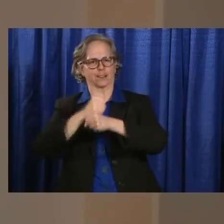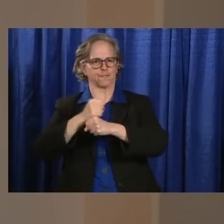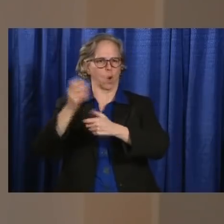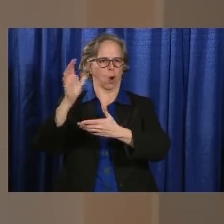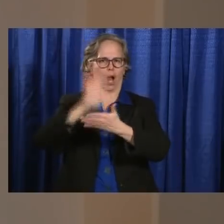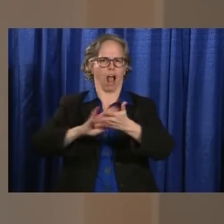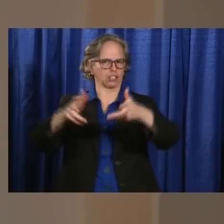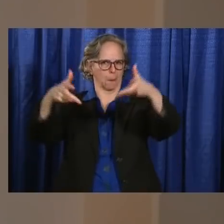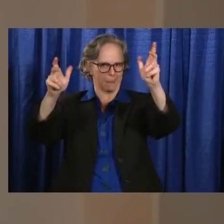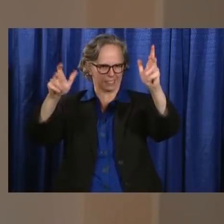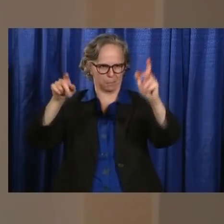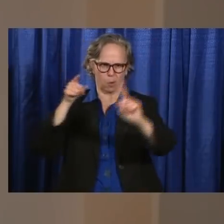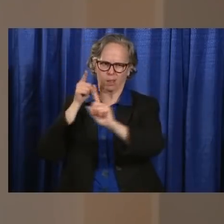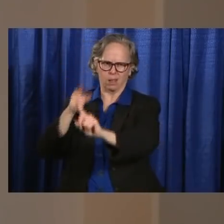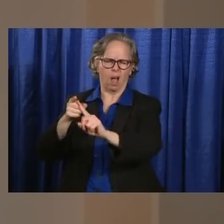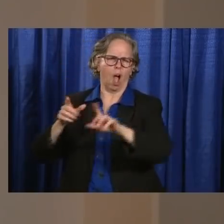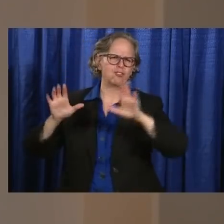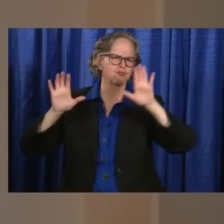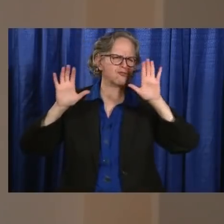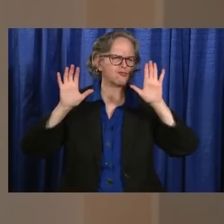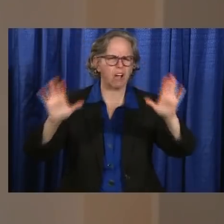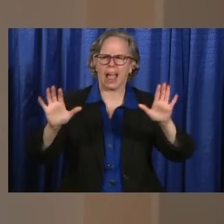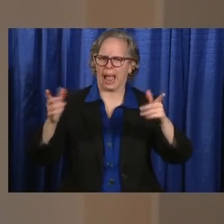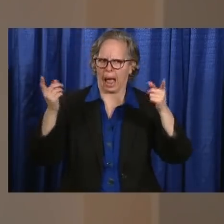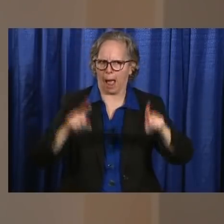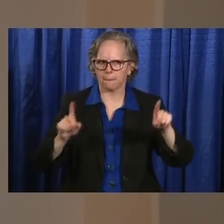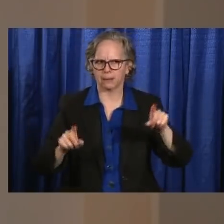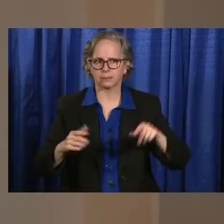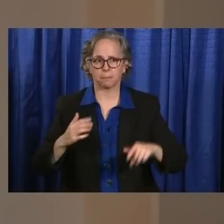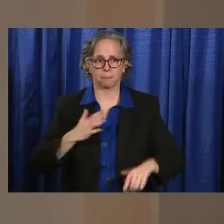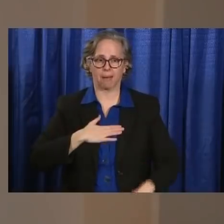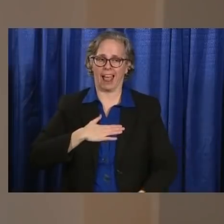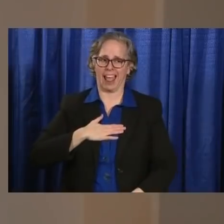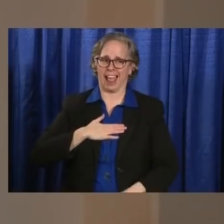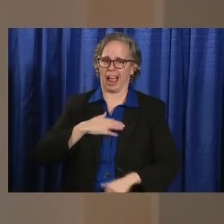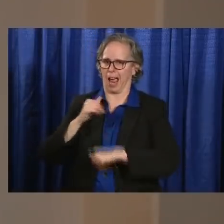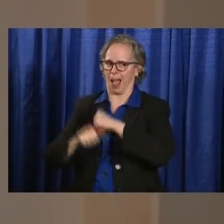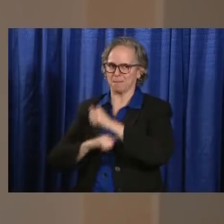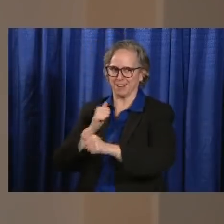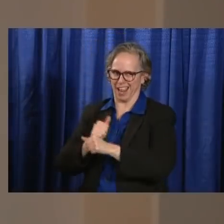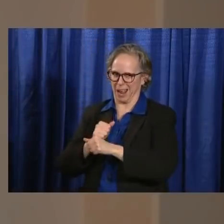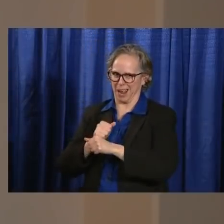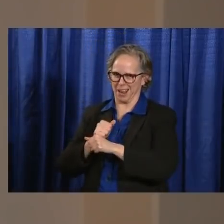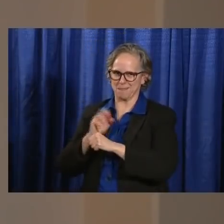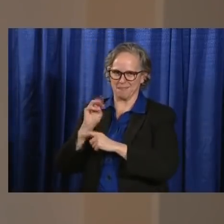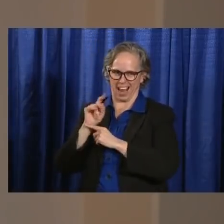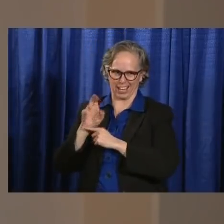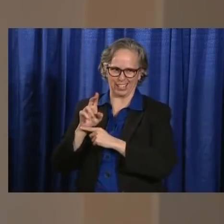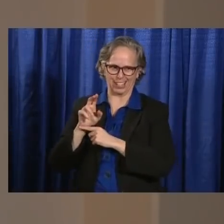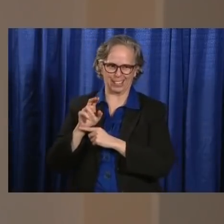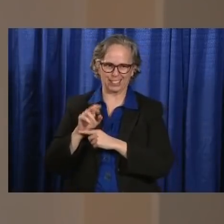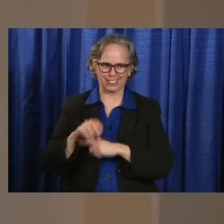great things that happened to our UD Flyers out there for